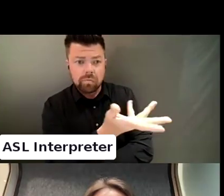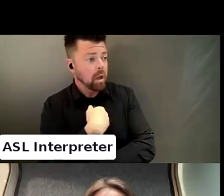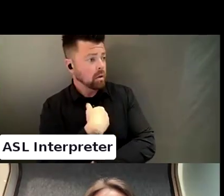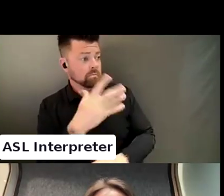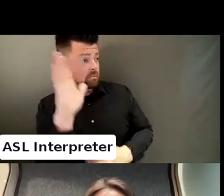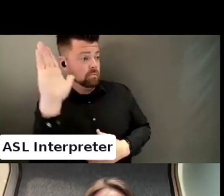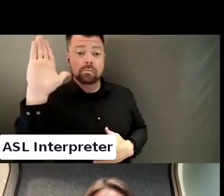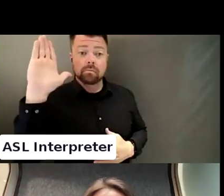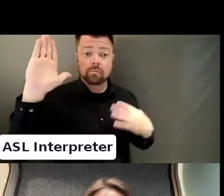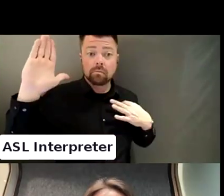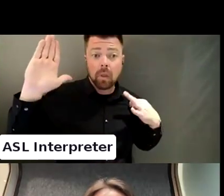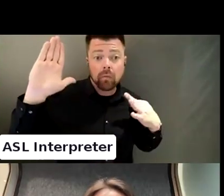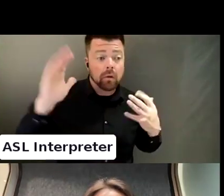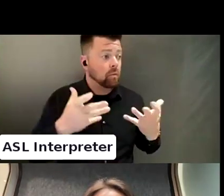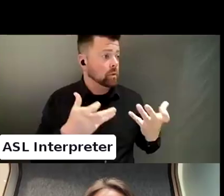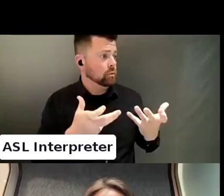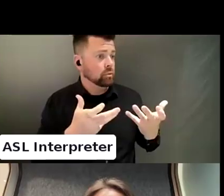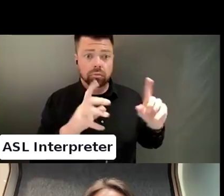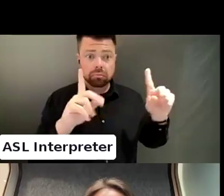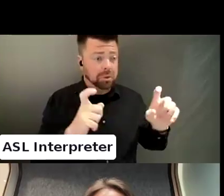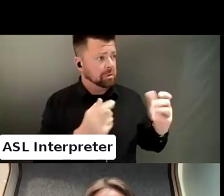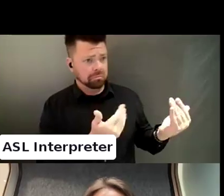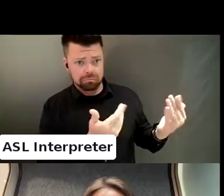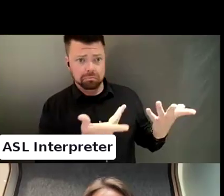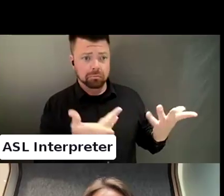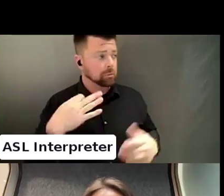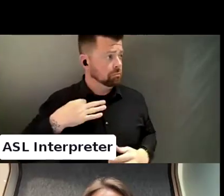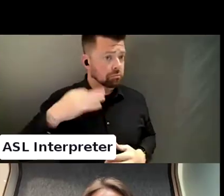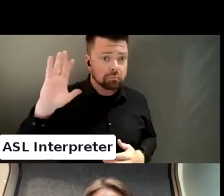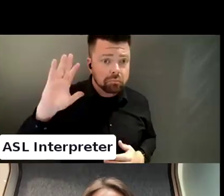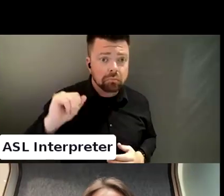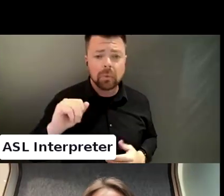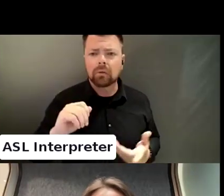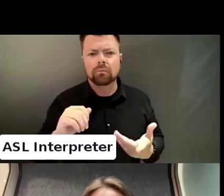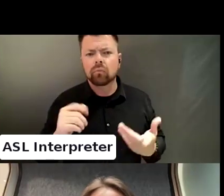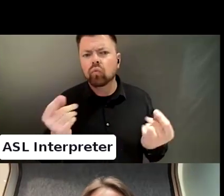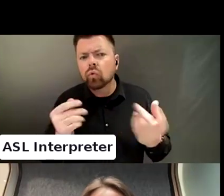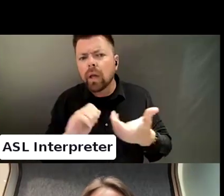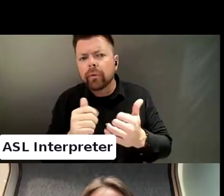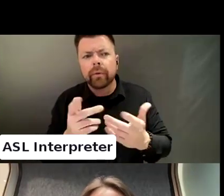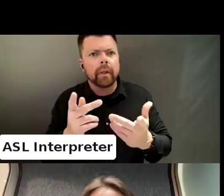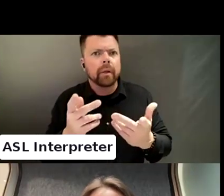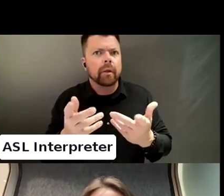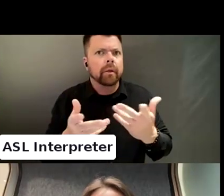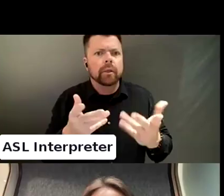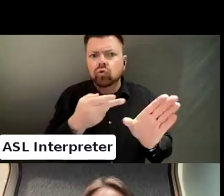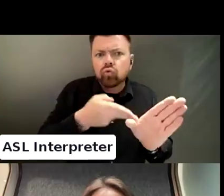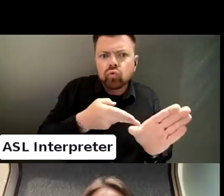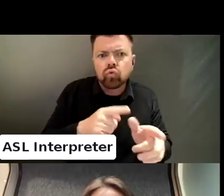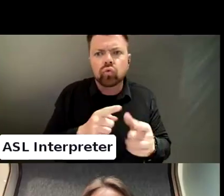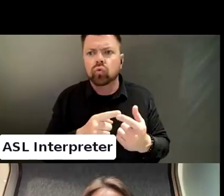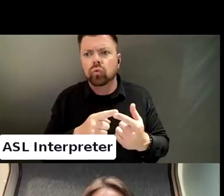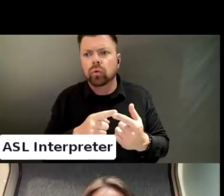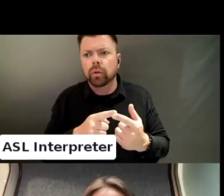trial, how would they find out about that? Do they have to come to a particular area to participate in